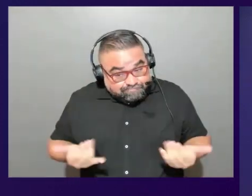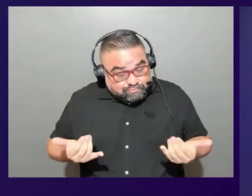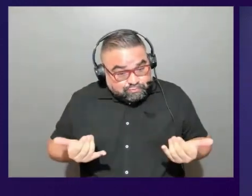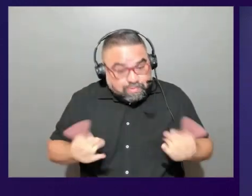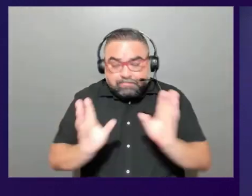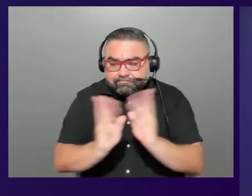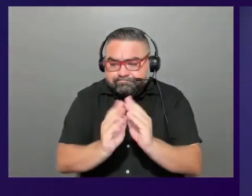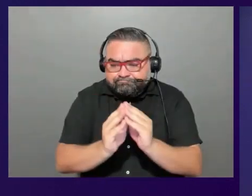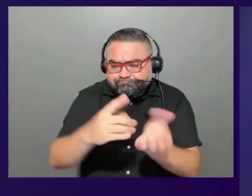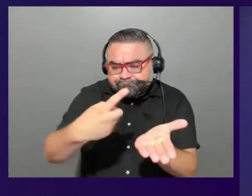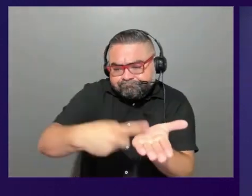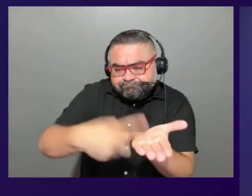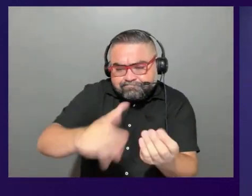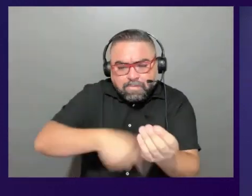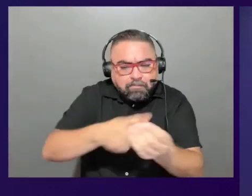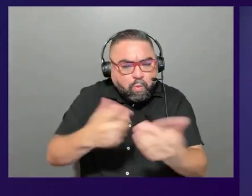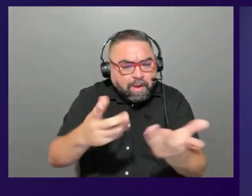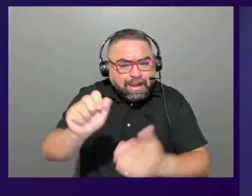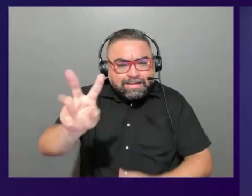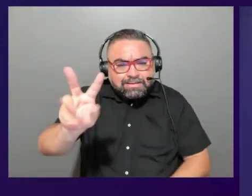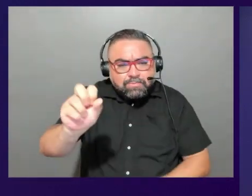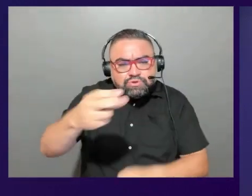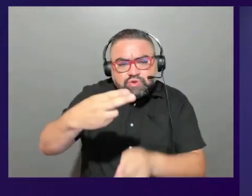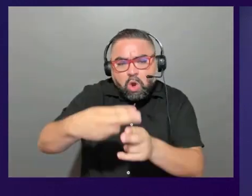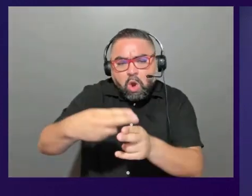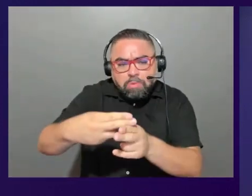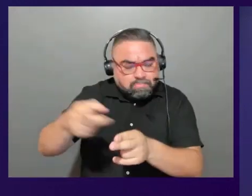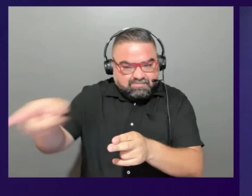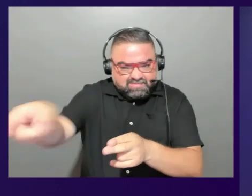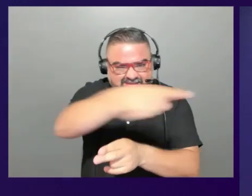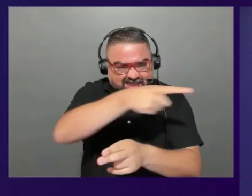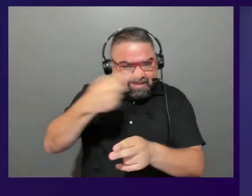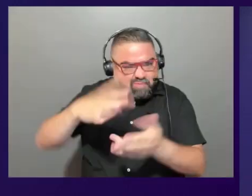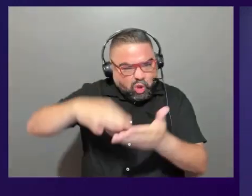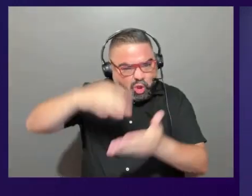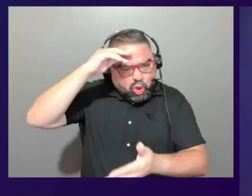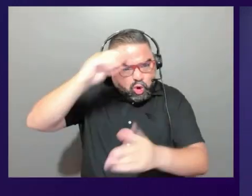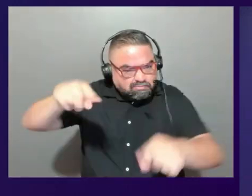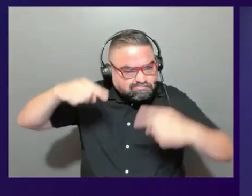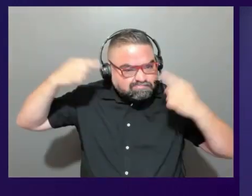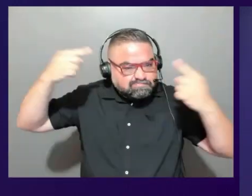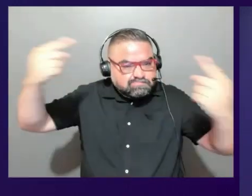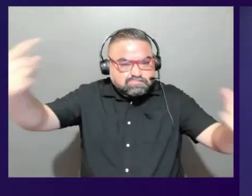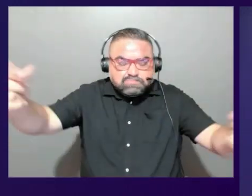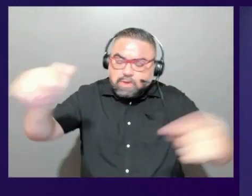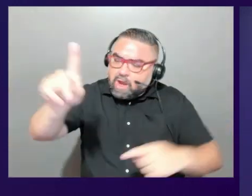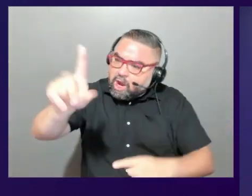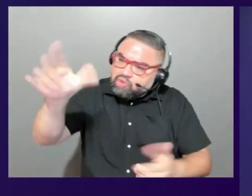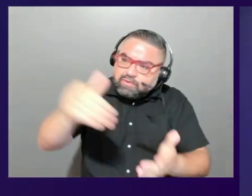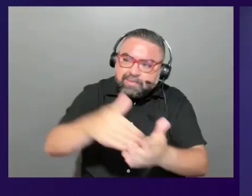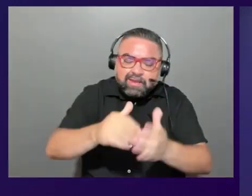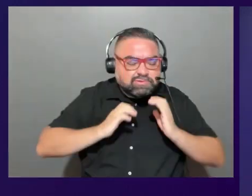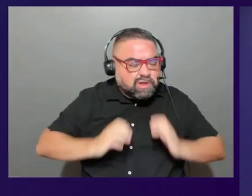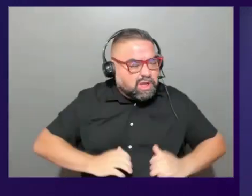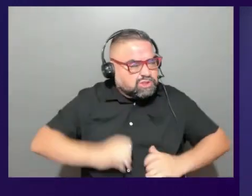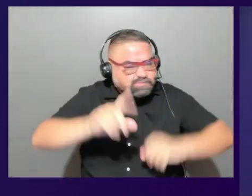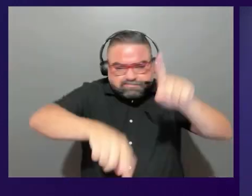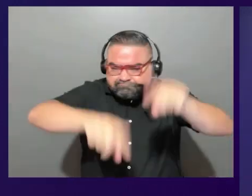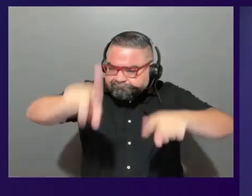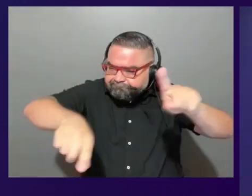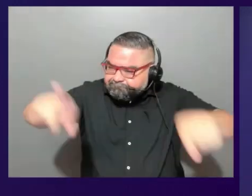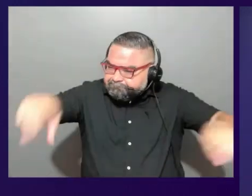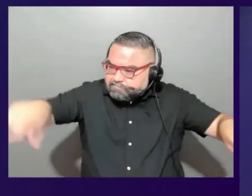what we and our AWS colleagues have learned from more than the 100,000 customers of all sizes and industries who are